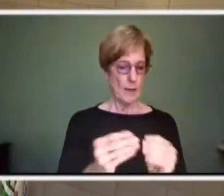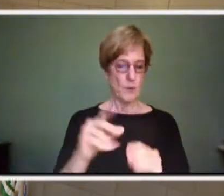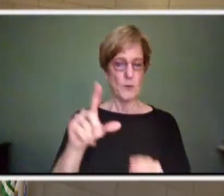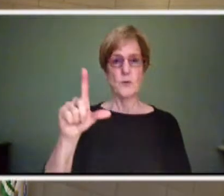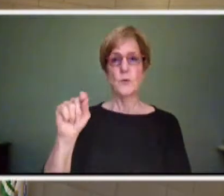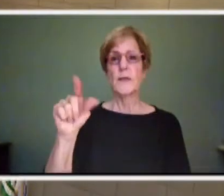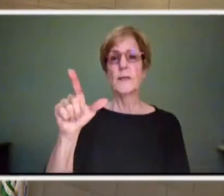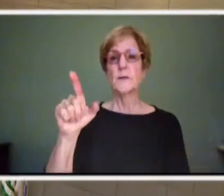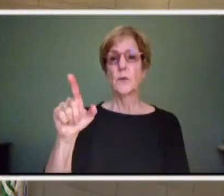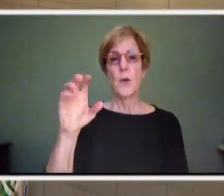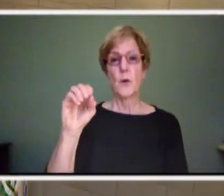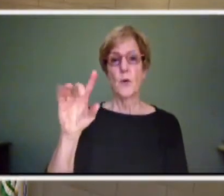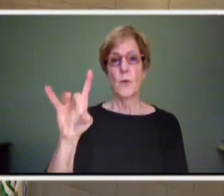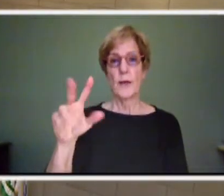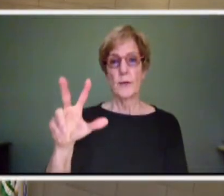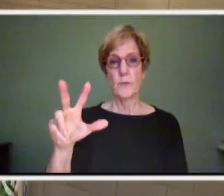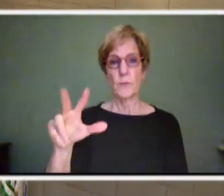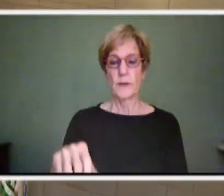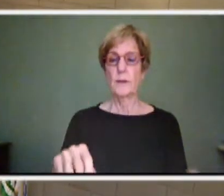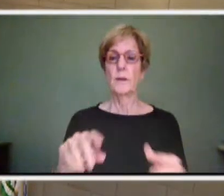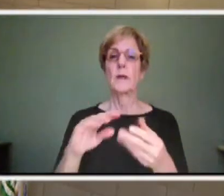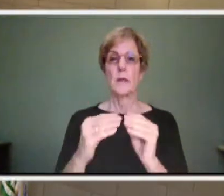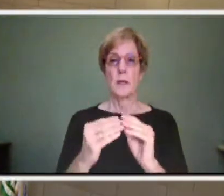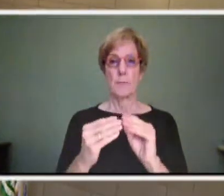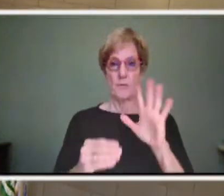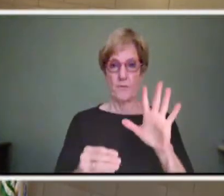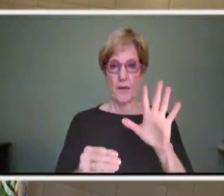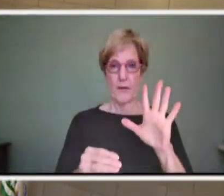2021-083. Petition number 5, petition